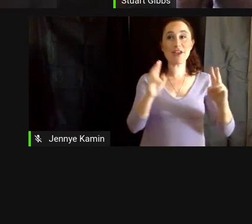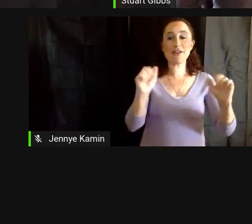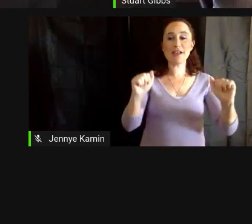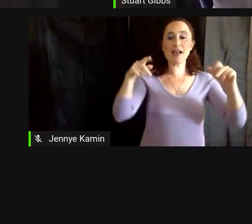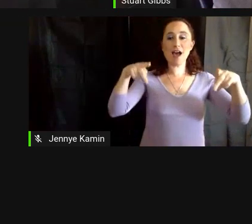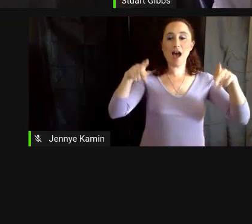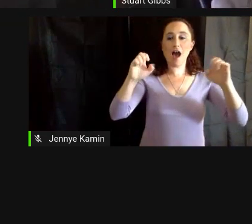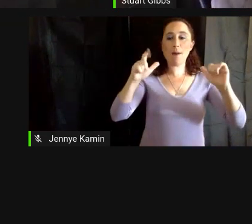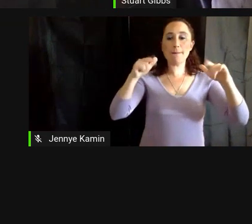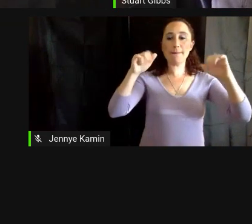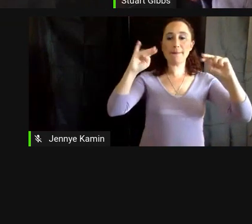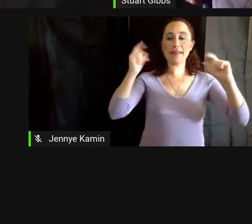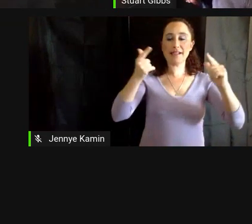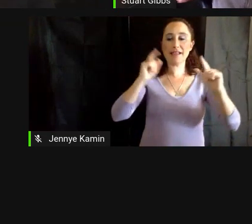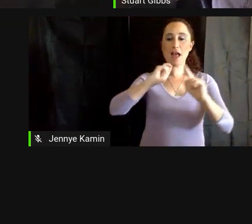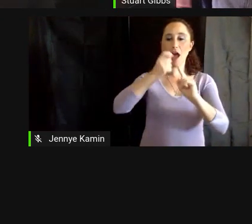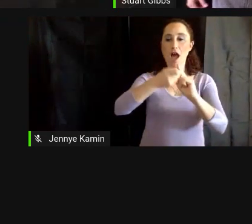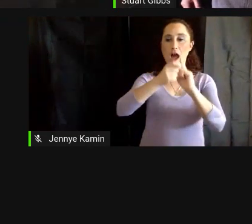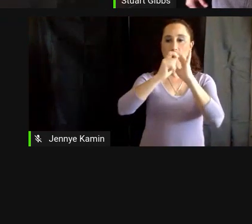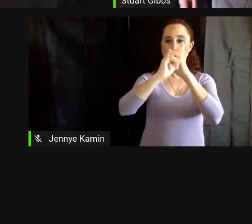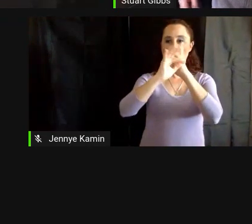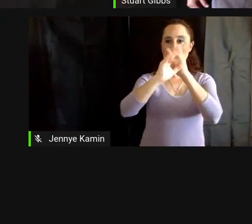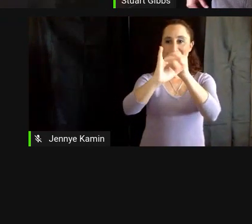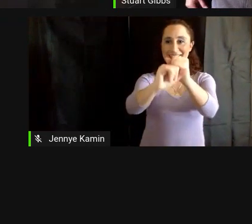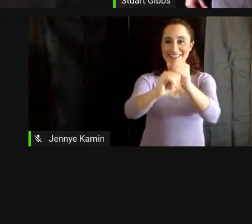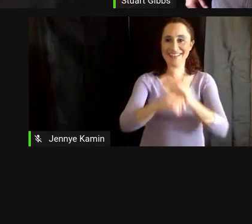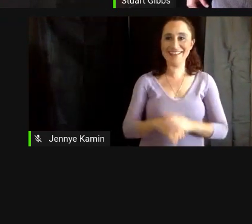Right. That could be the title right there. There you go.